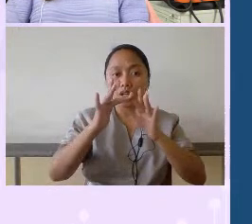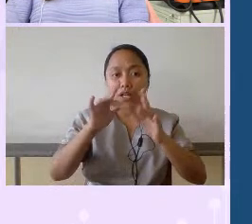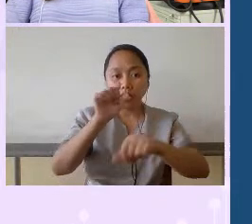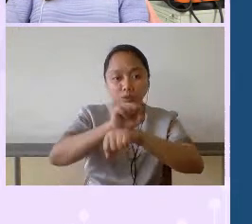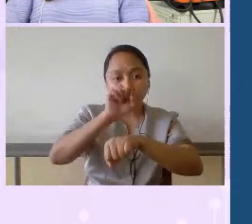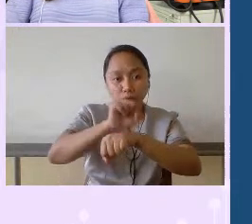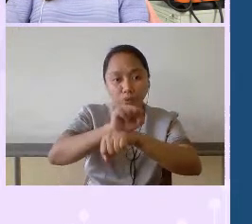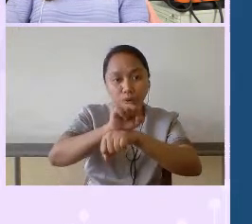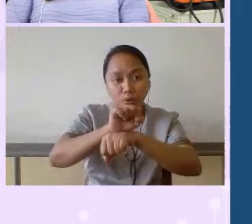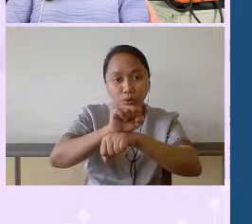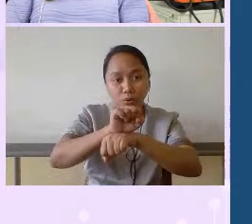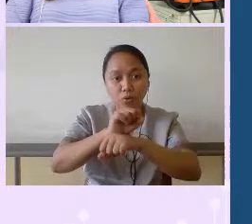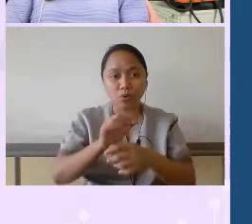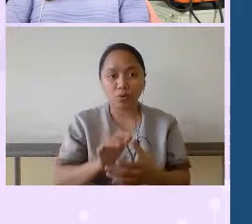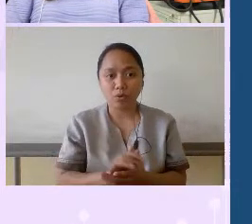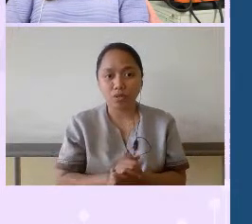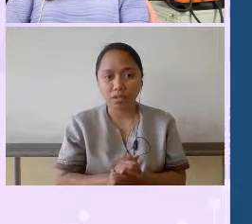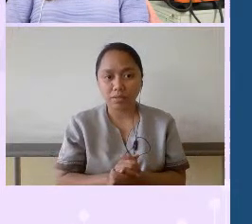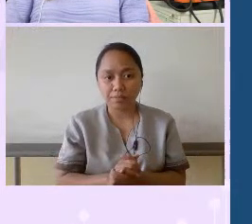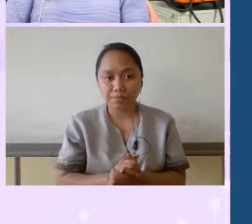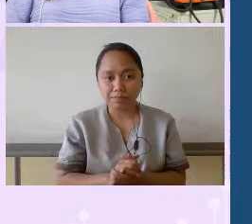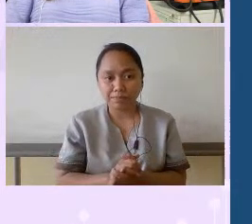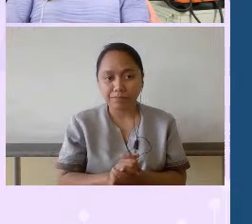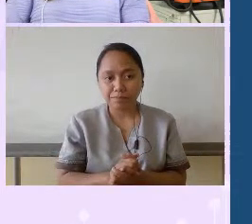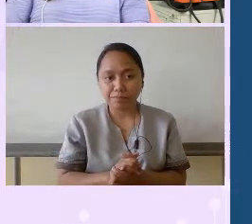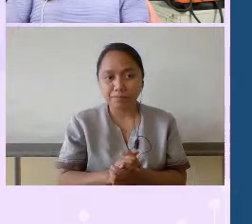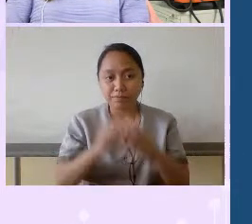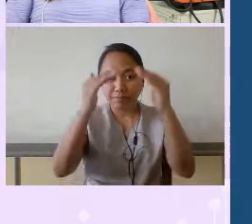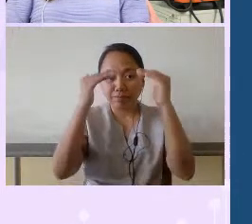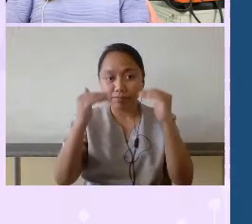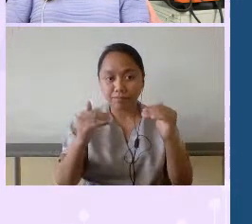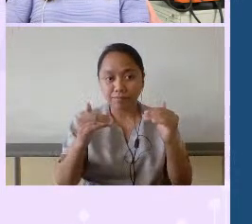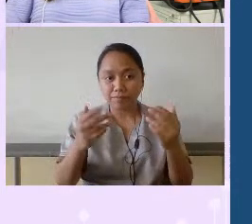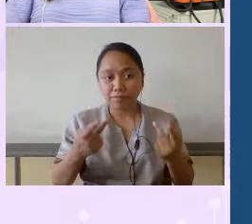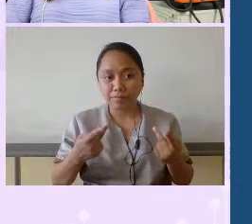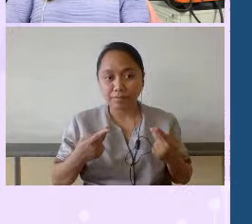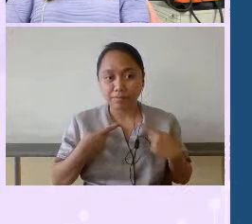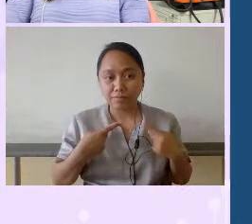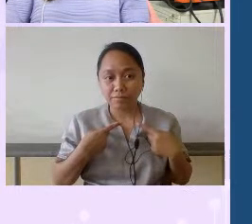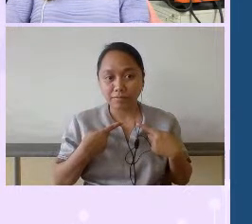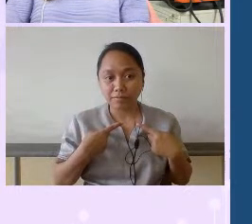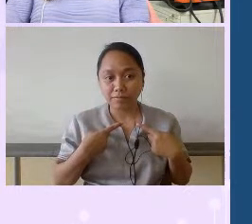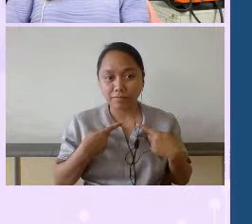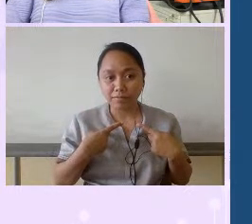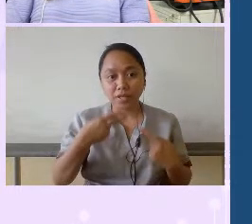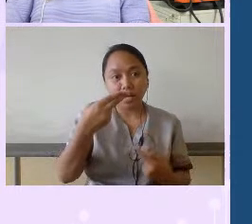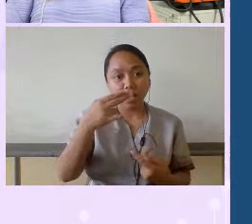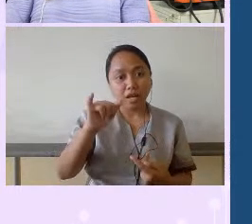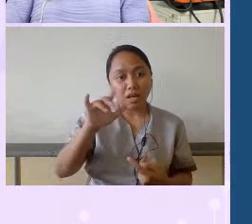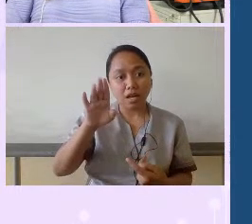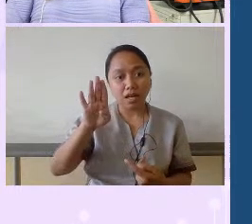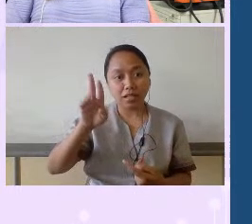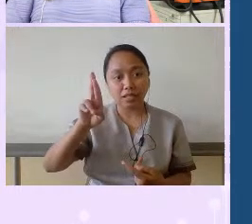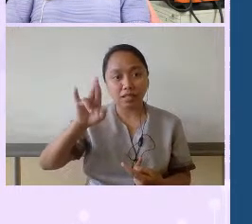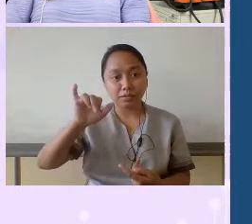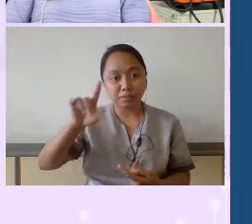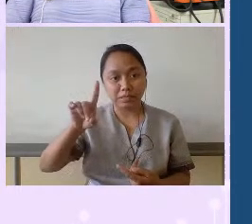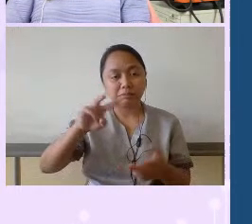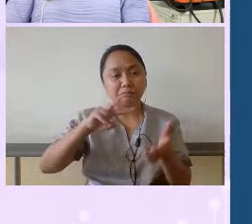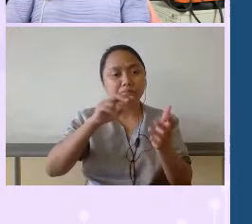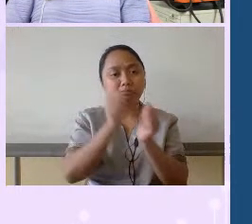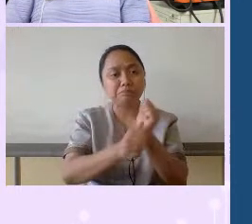rendering certain job and roles obsolete. Meron tayo ngayong tinatawag na hybrid work, and it